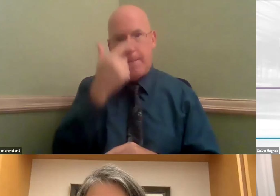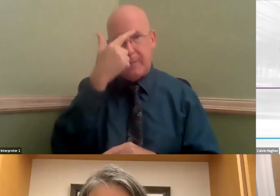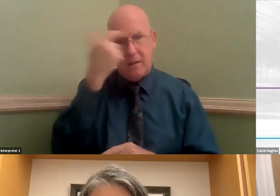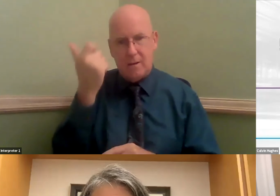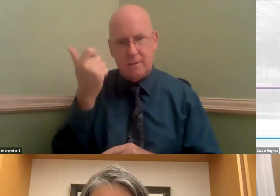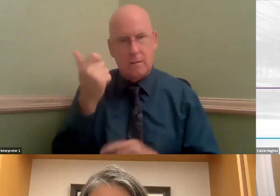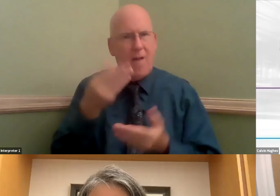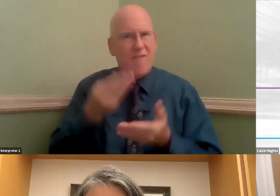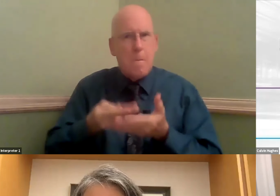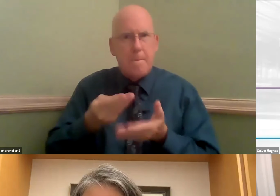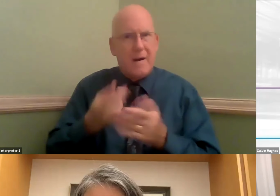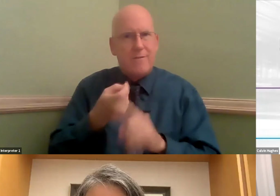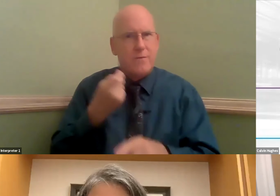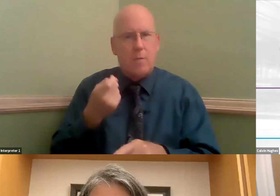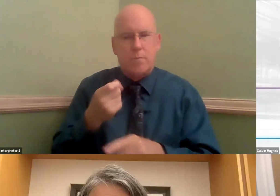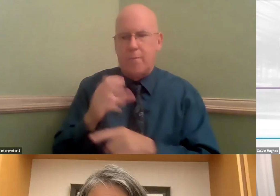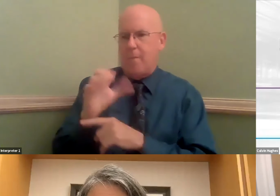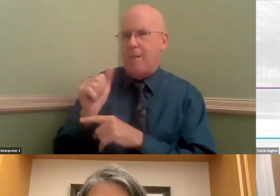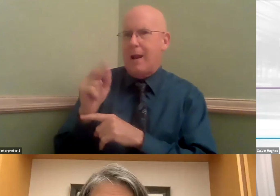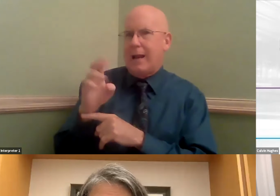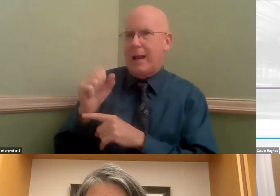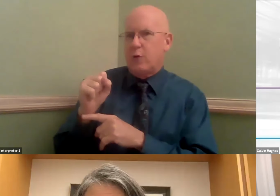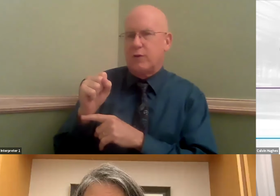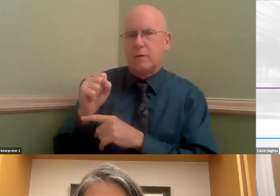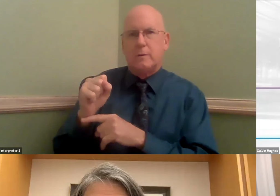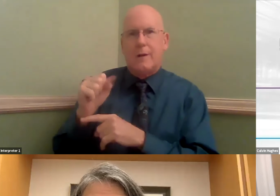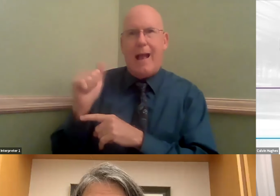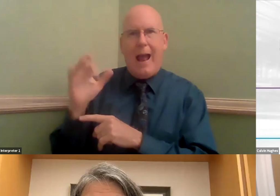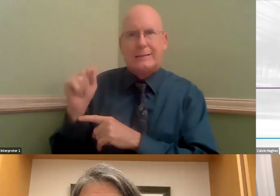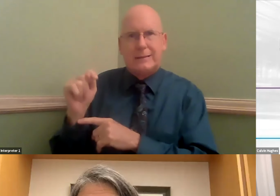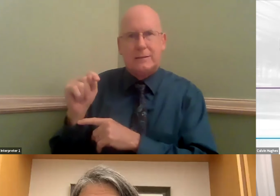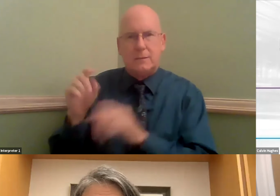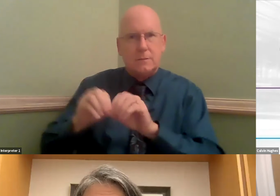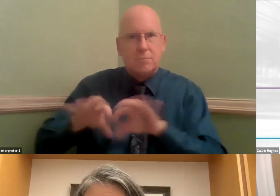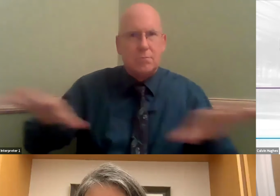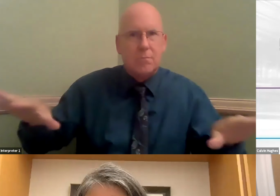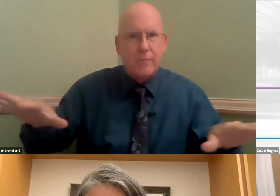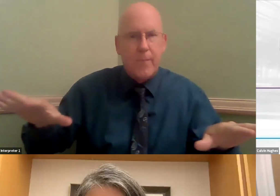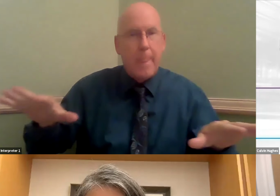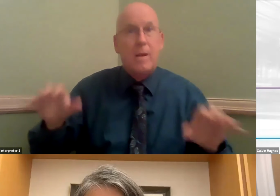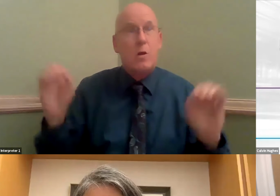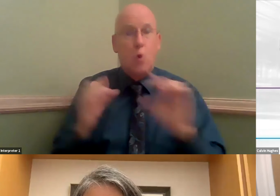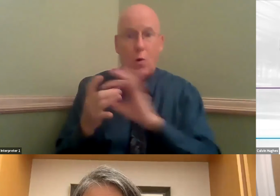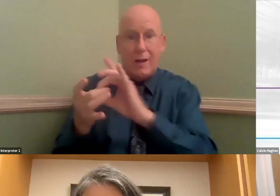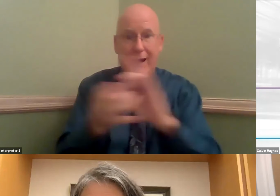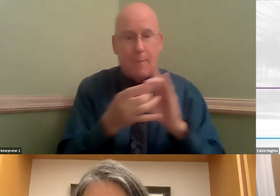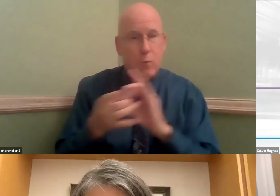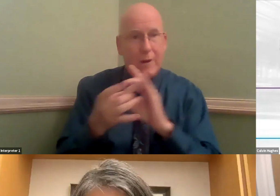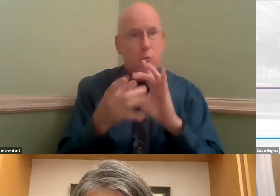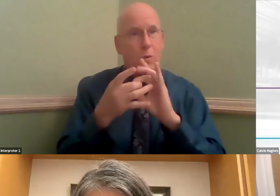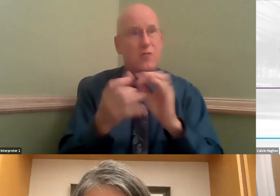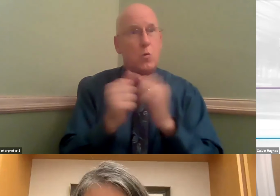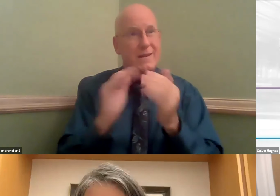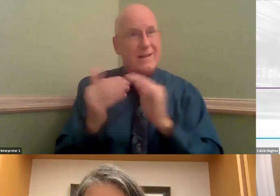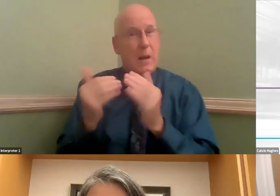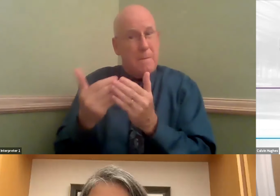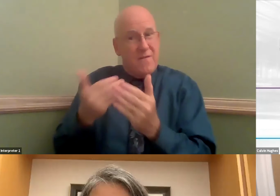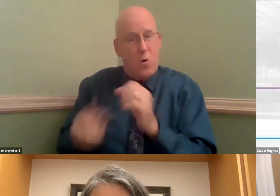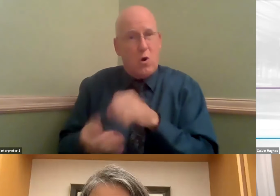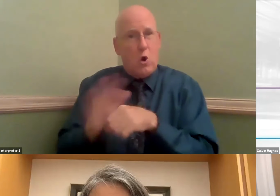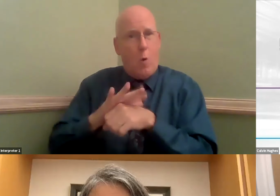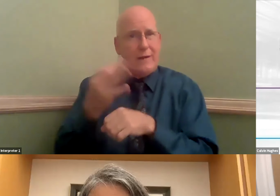of money from the CARES Act that had to be distributed. It came about because there was no collaborative relationship with the cities before COVID. We